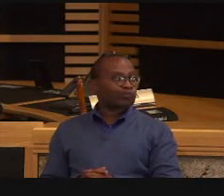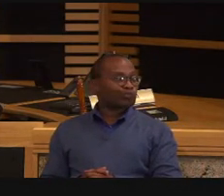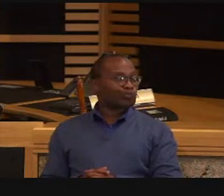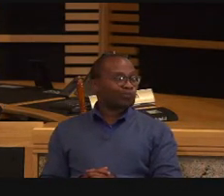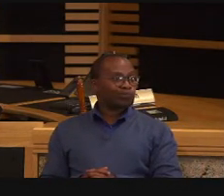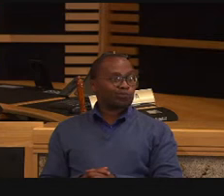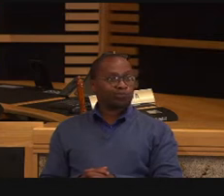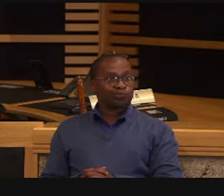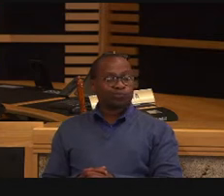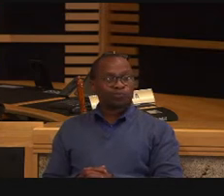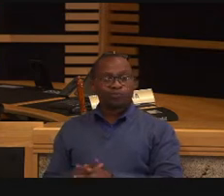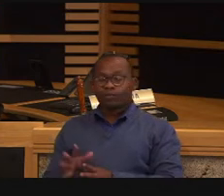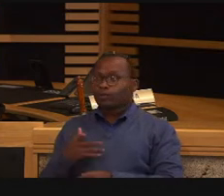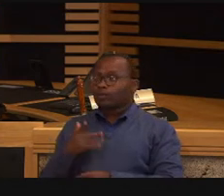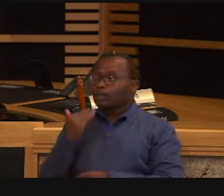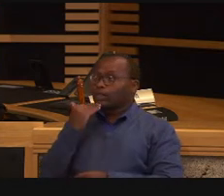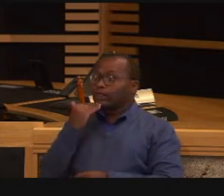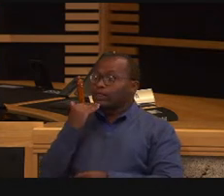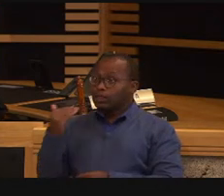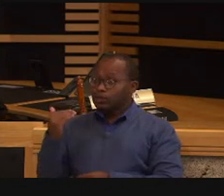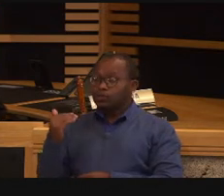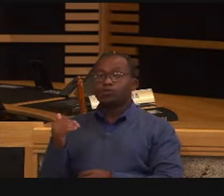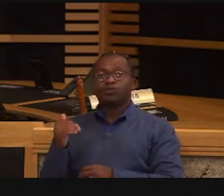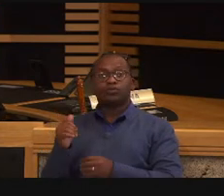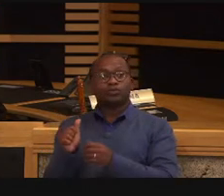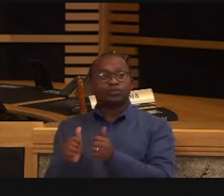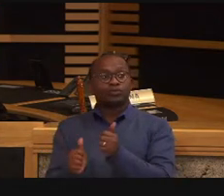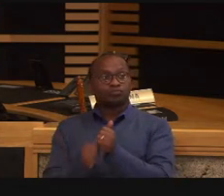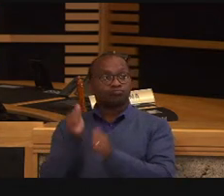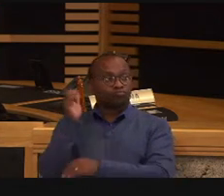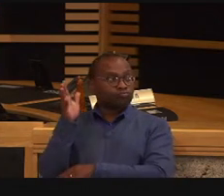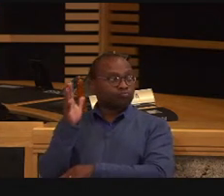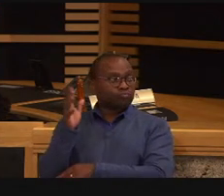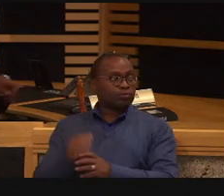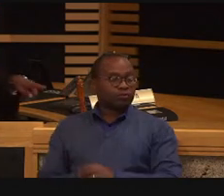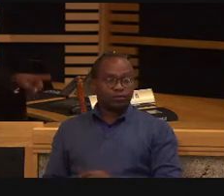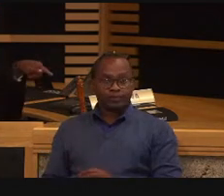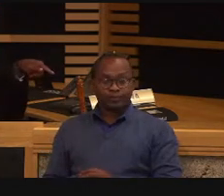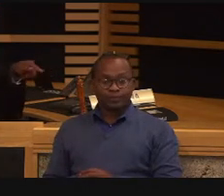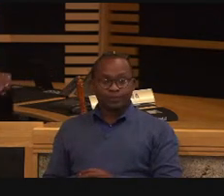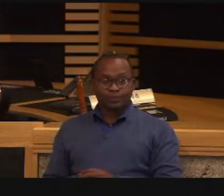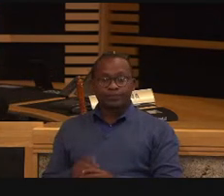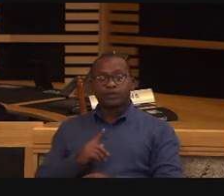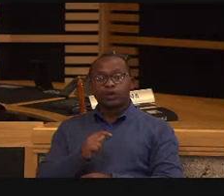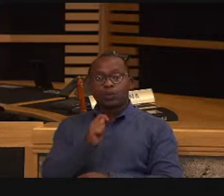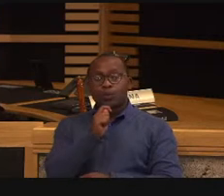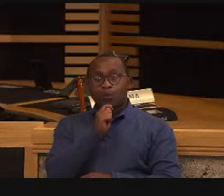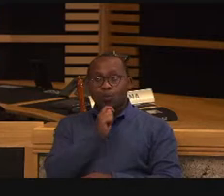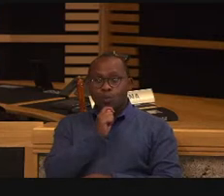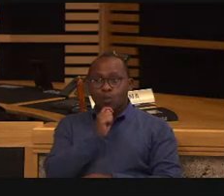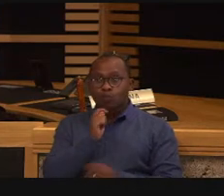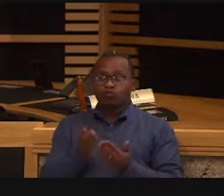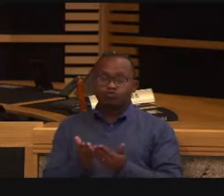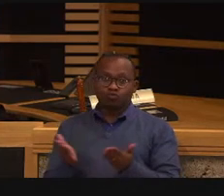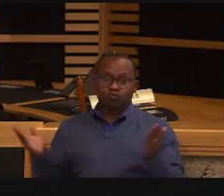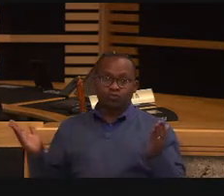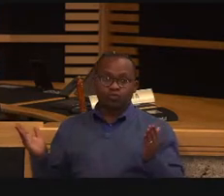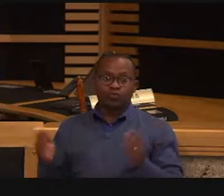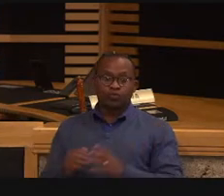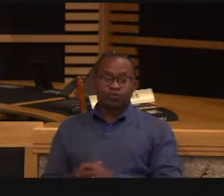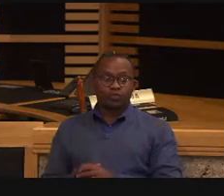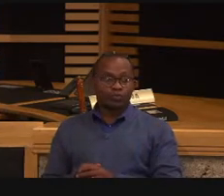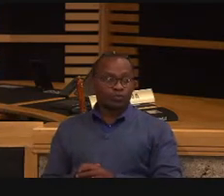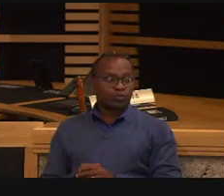Thank you, Honorable Deputy Speaker. Good morning to you,